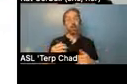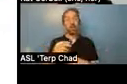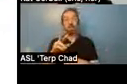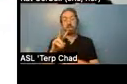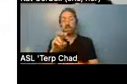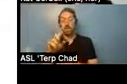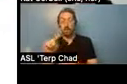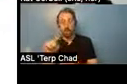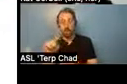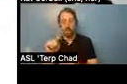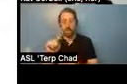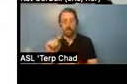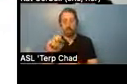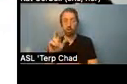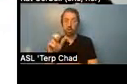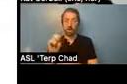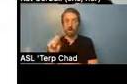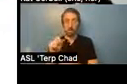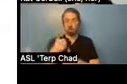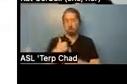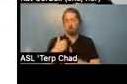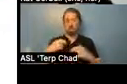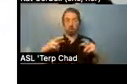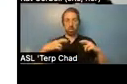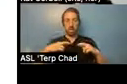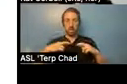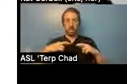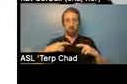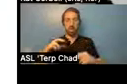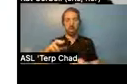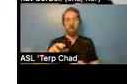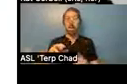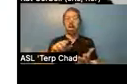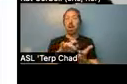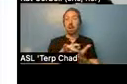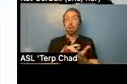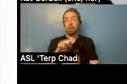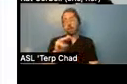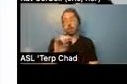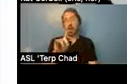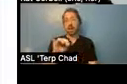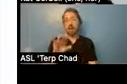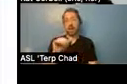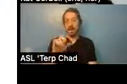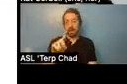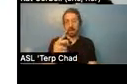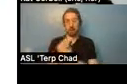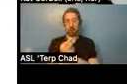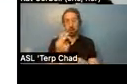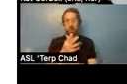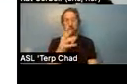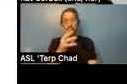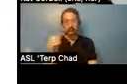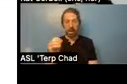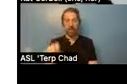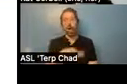others not traditionally associated with the model. The critique is that for many years, supportive housing was the